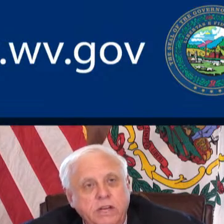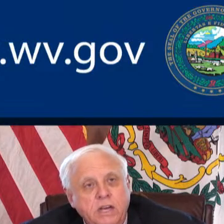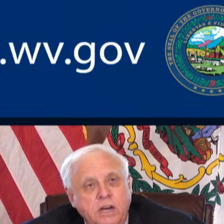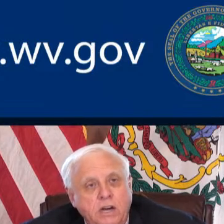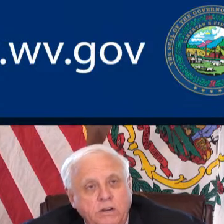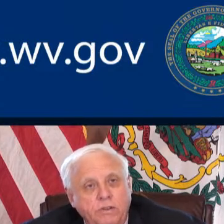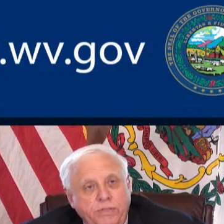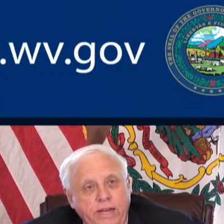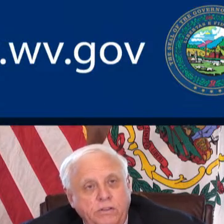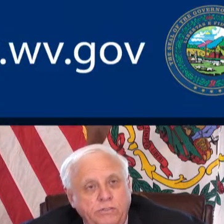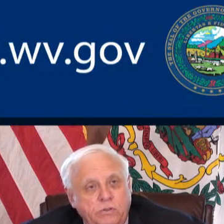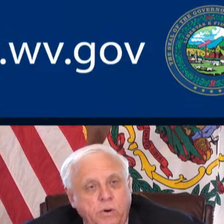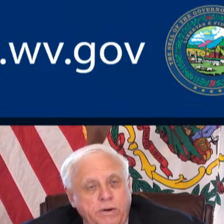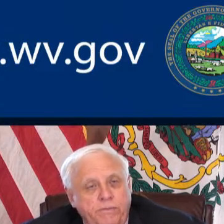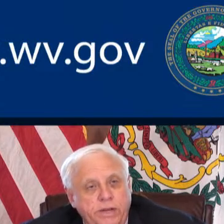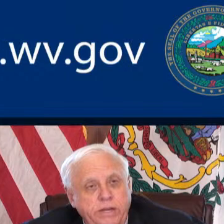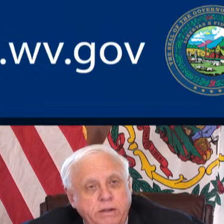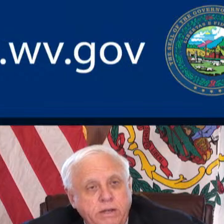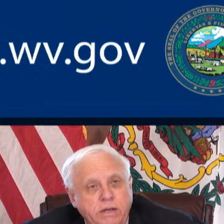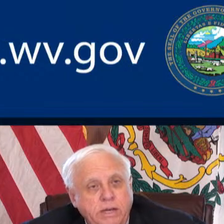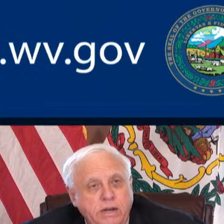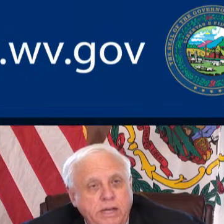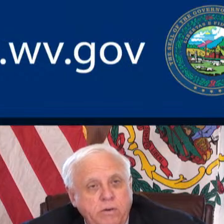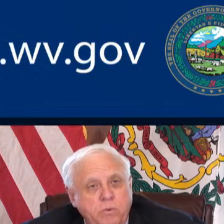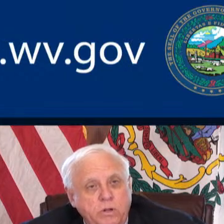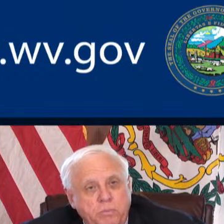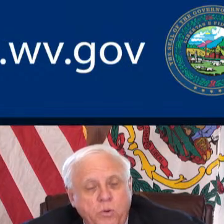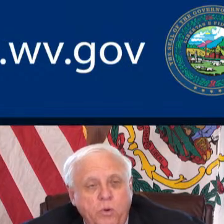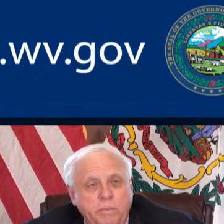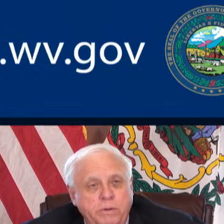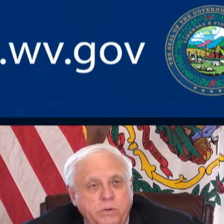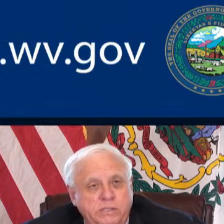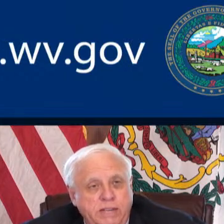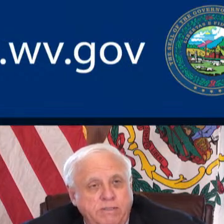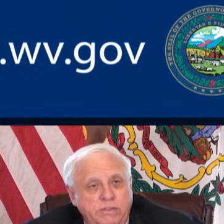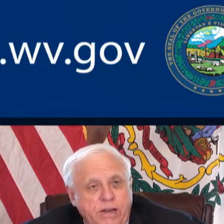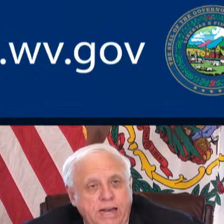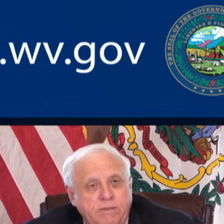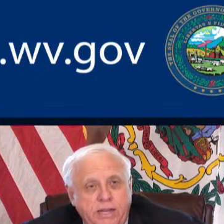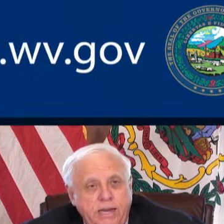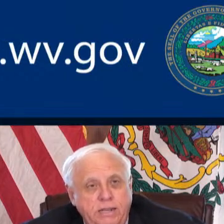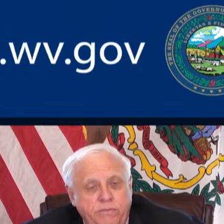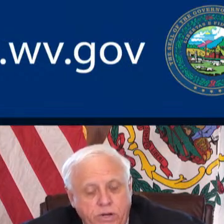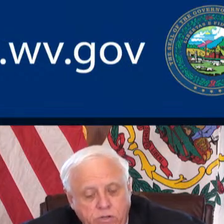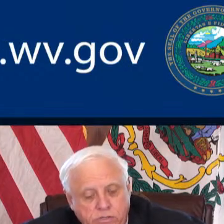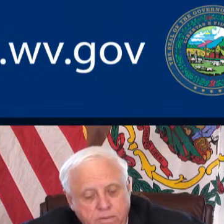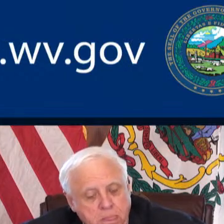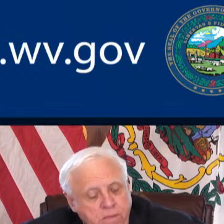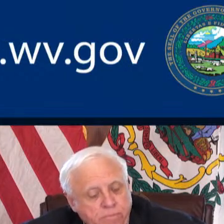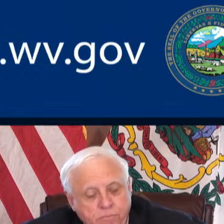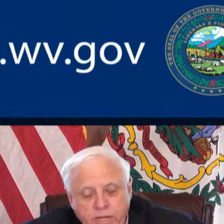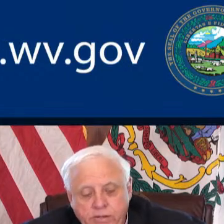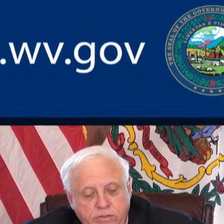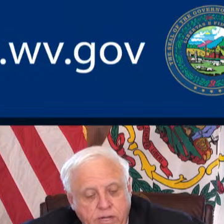facility, 100,000 square feet. It will employ between 75 and 80 folks.